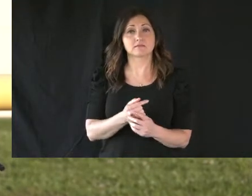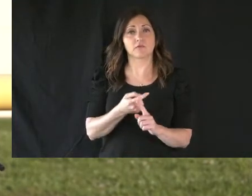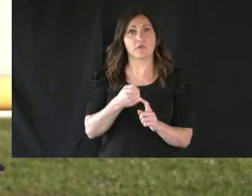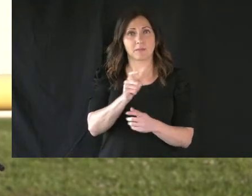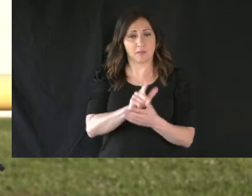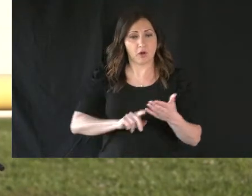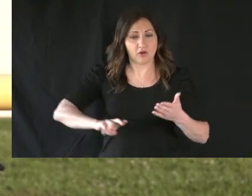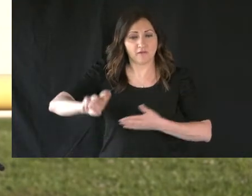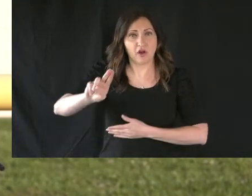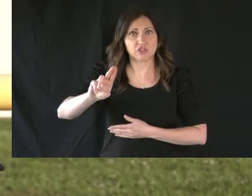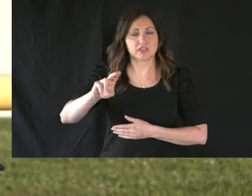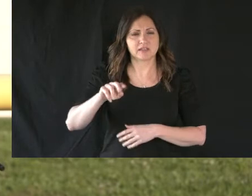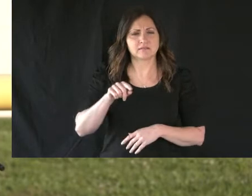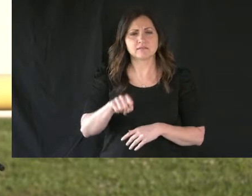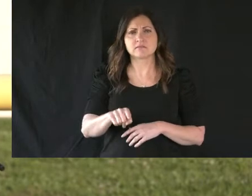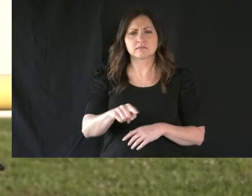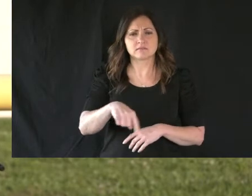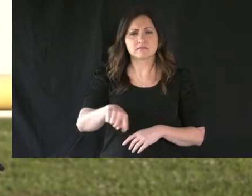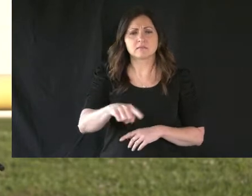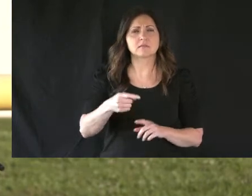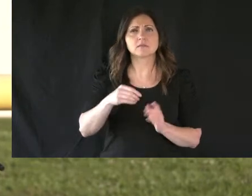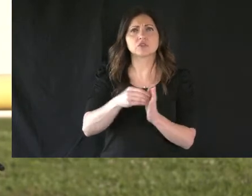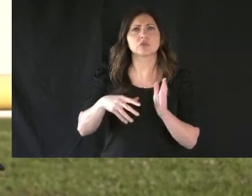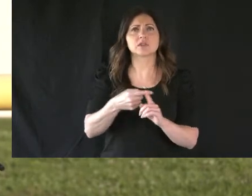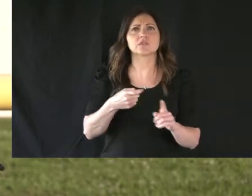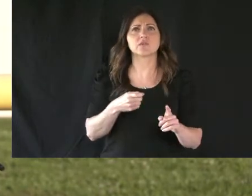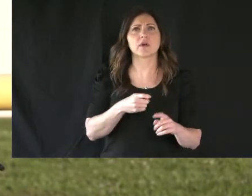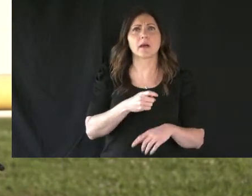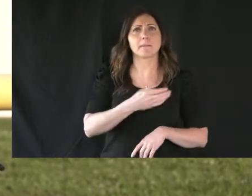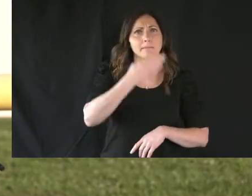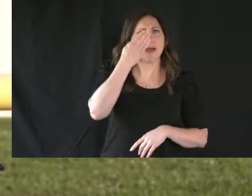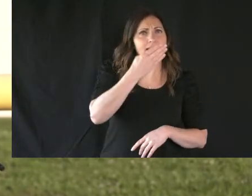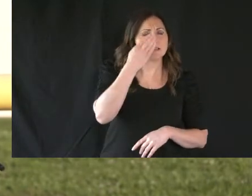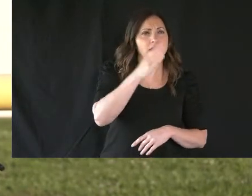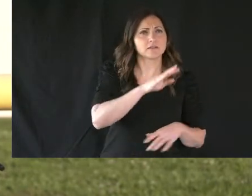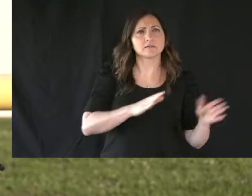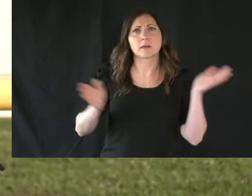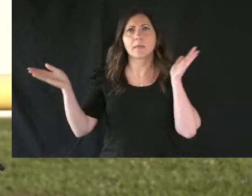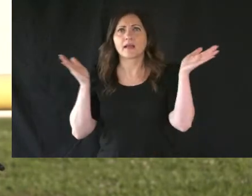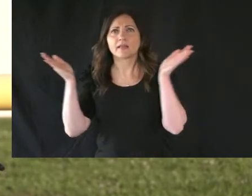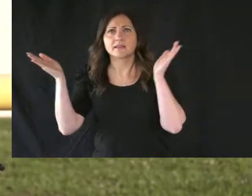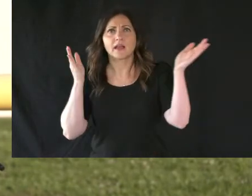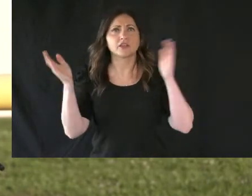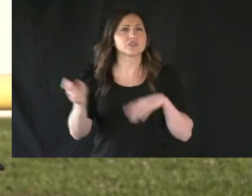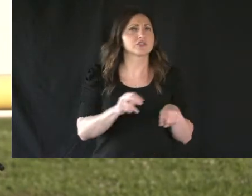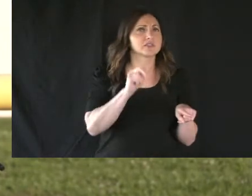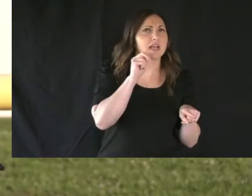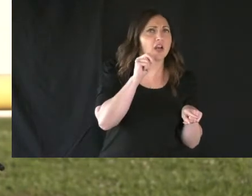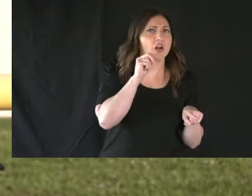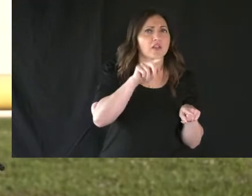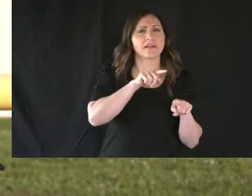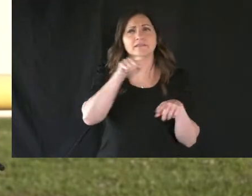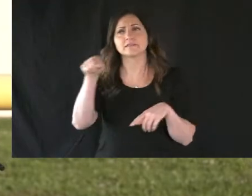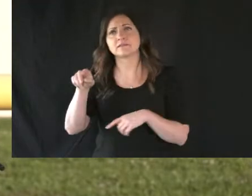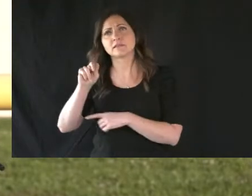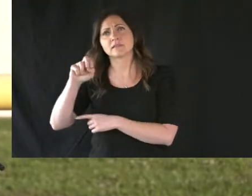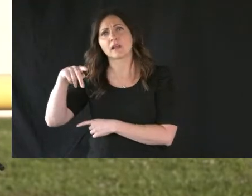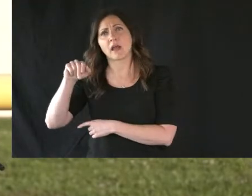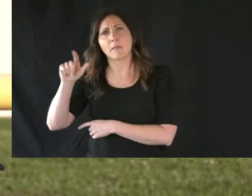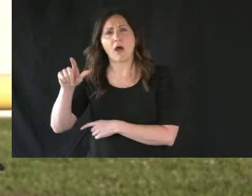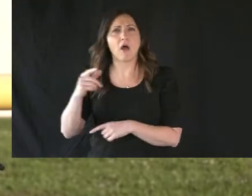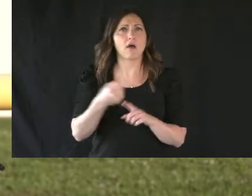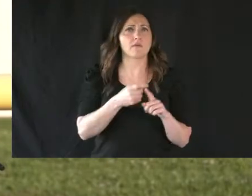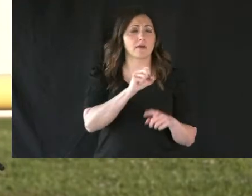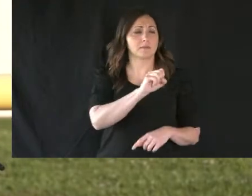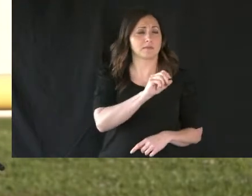graduates students from Baytown to Bangladesh, from Netherlands to Nepal, and from